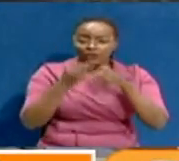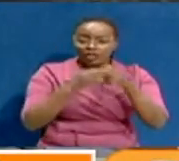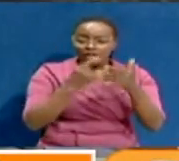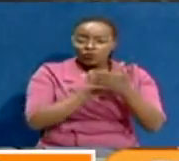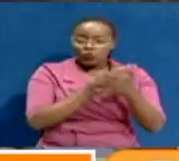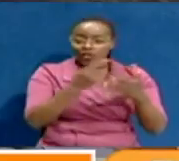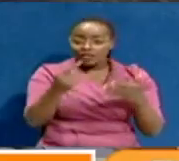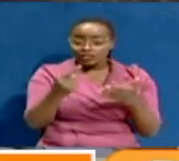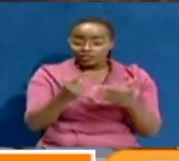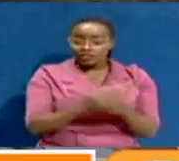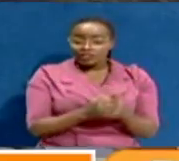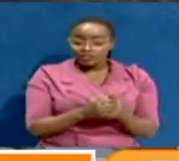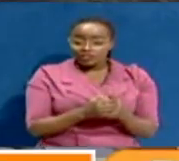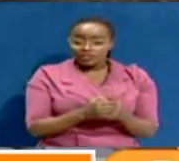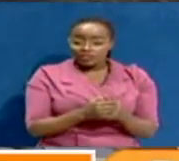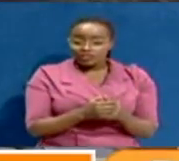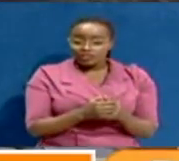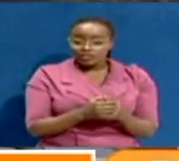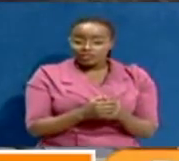be taking the